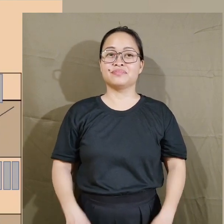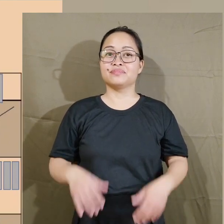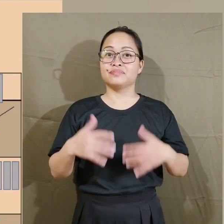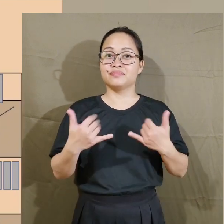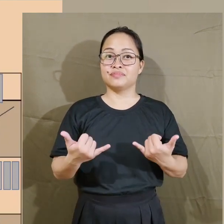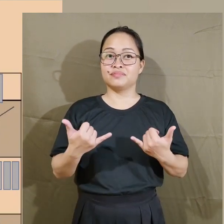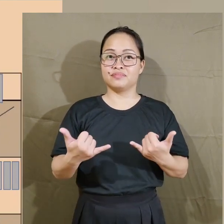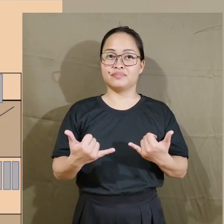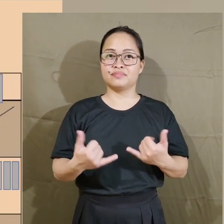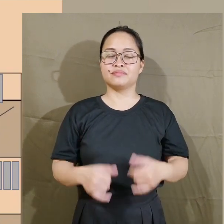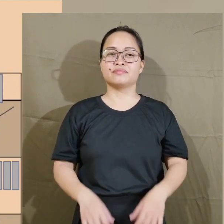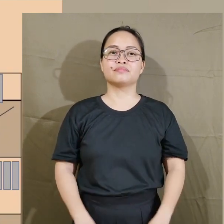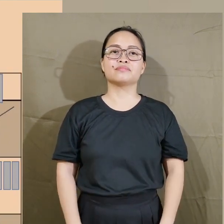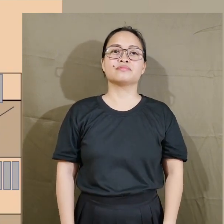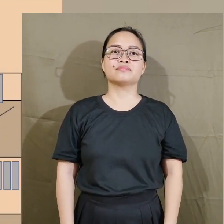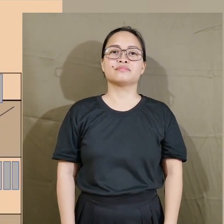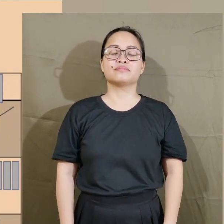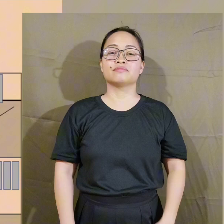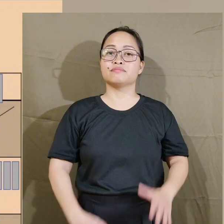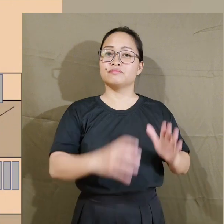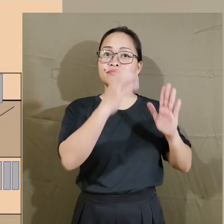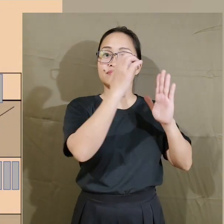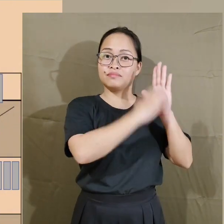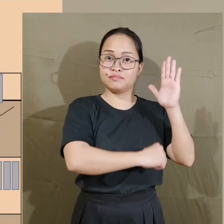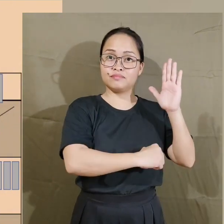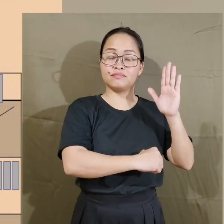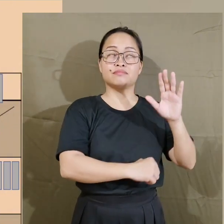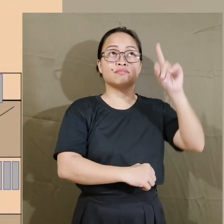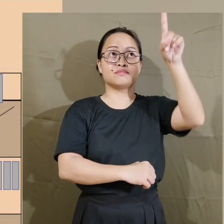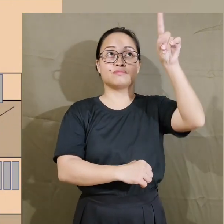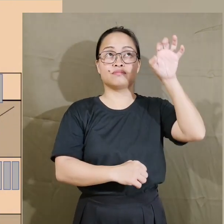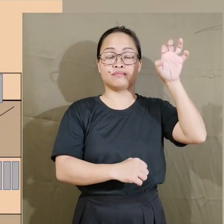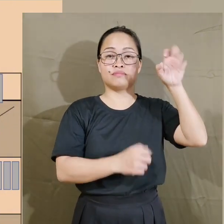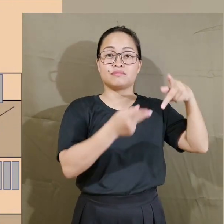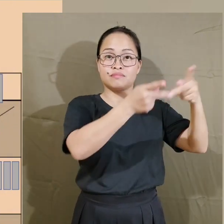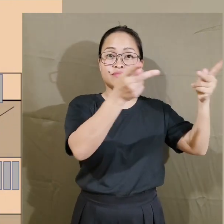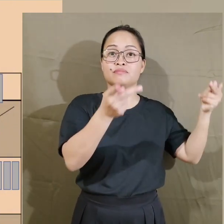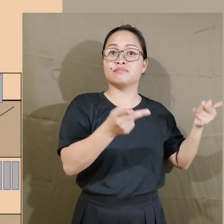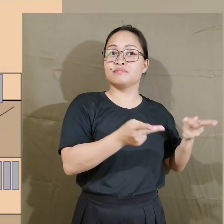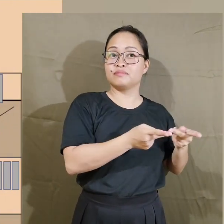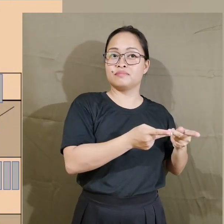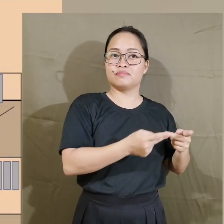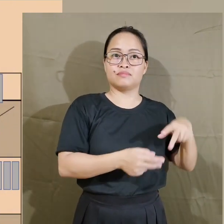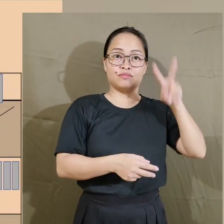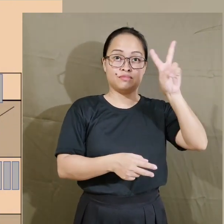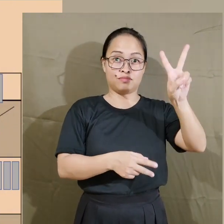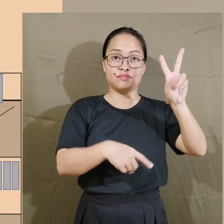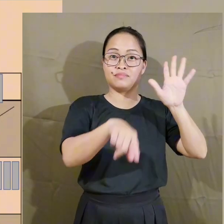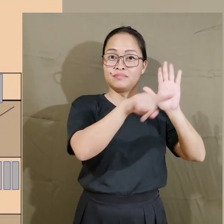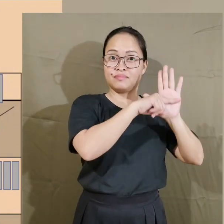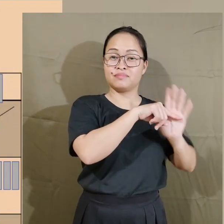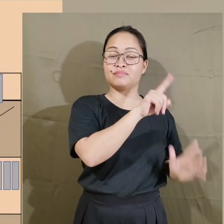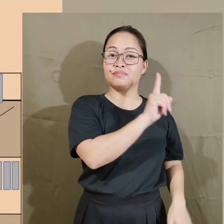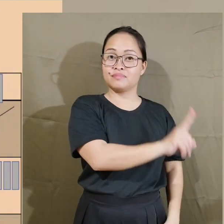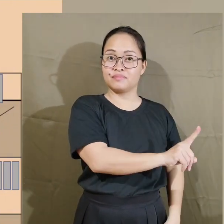And subtract the digits in hundreds place. 2 minus